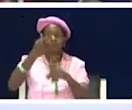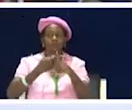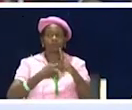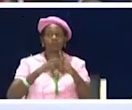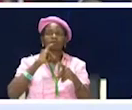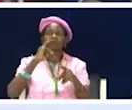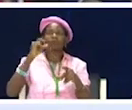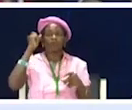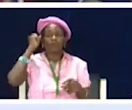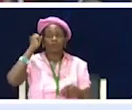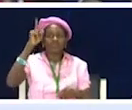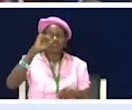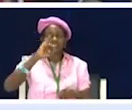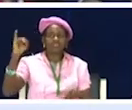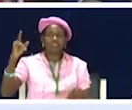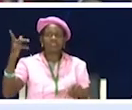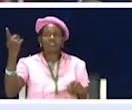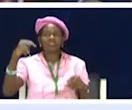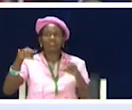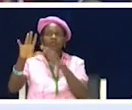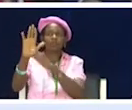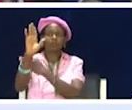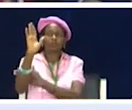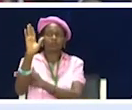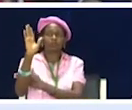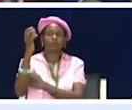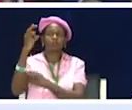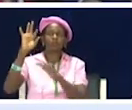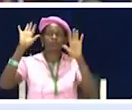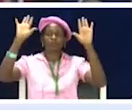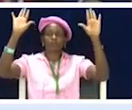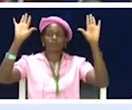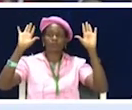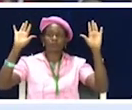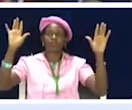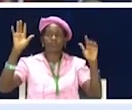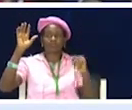Understanding the God of Wonders.